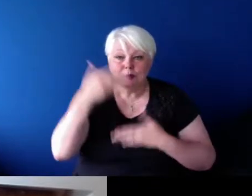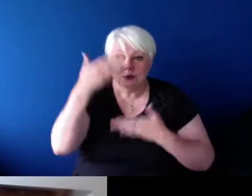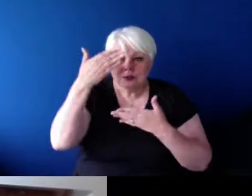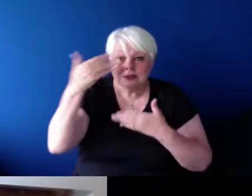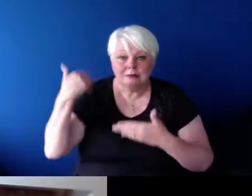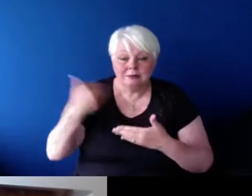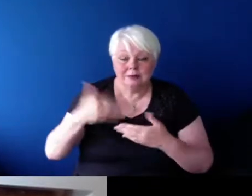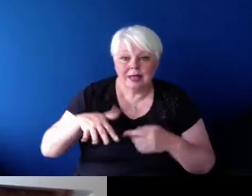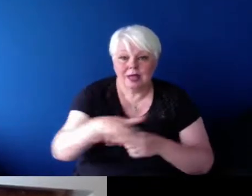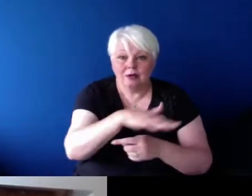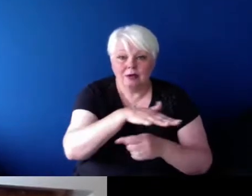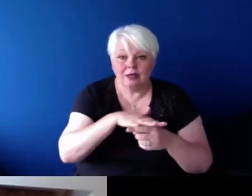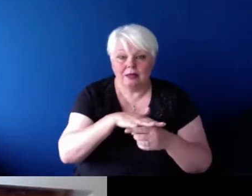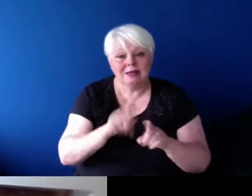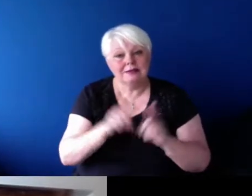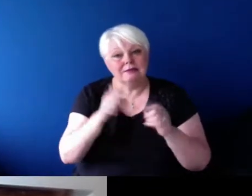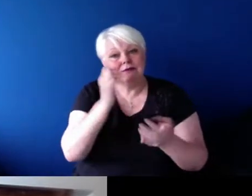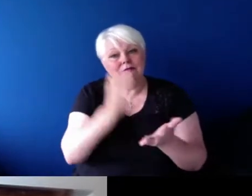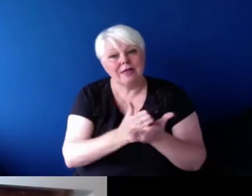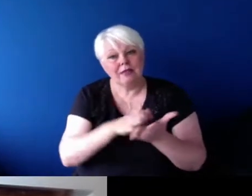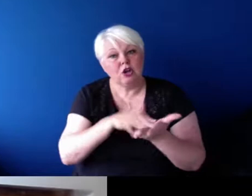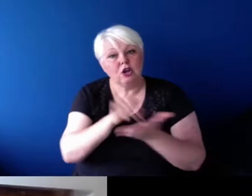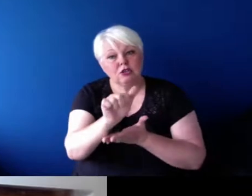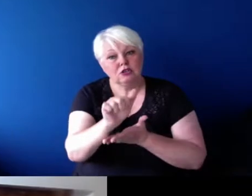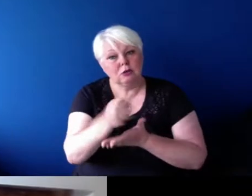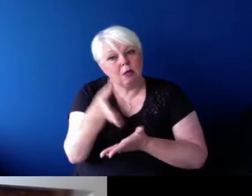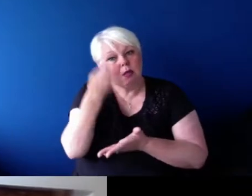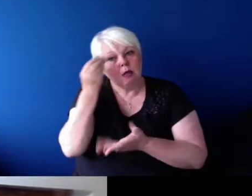of working with people of different faiths and cultures?